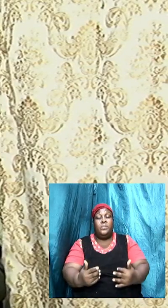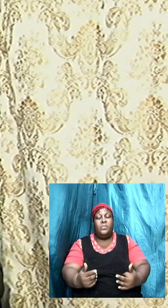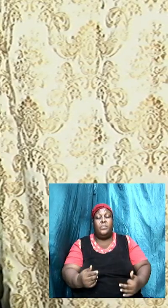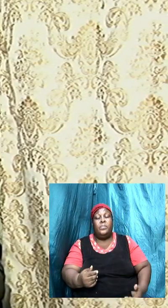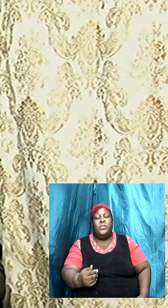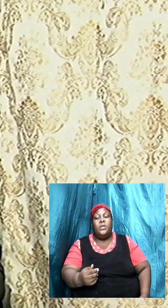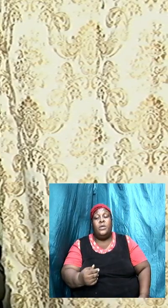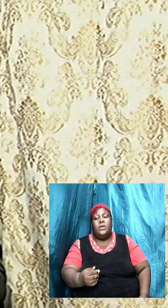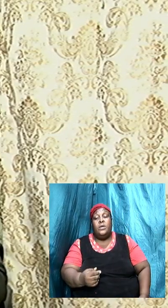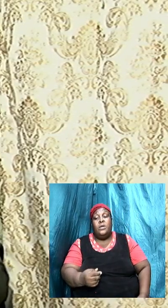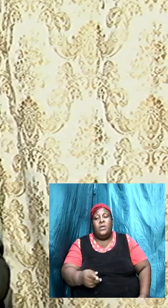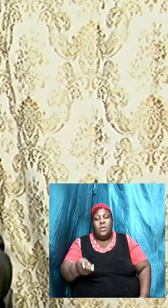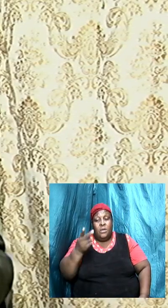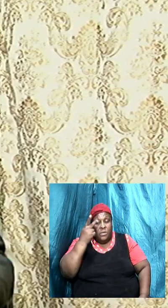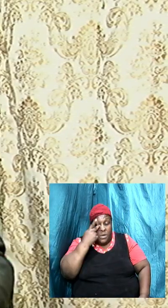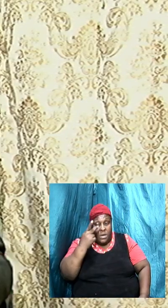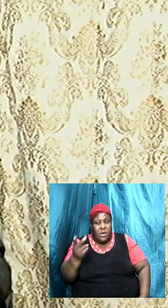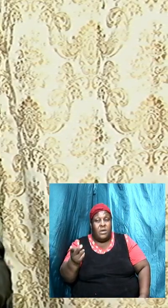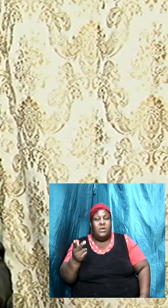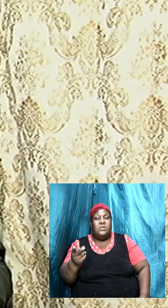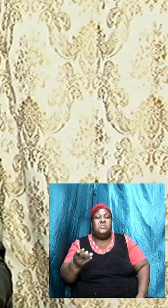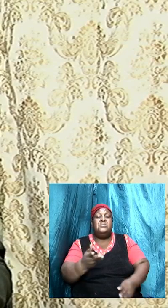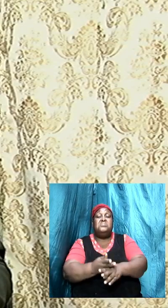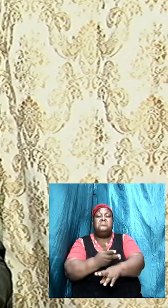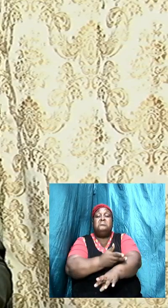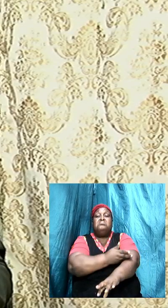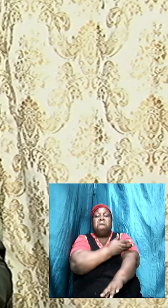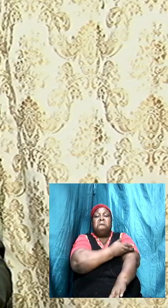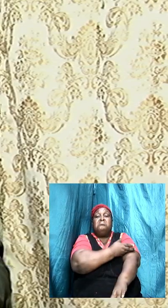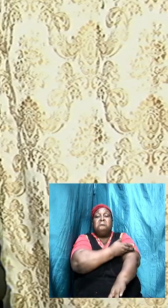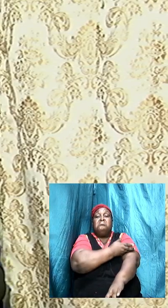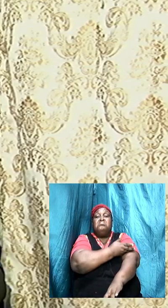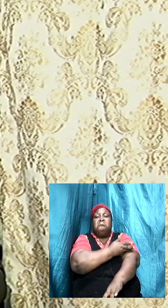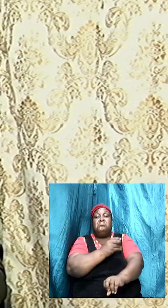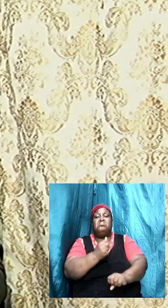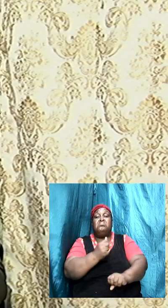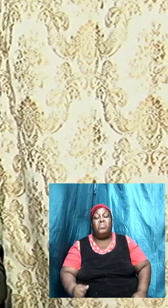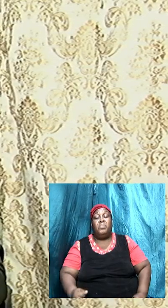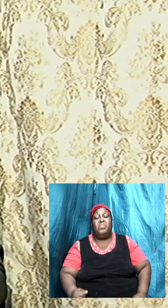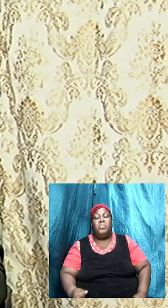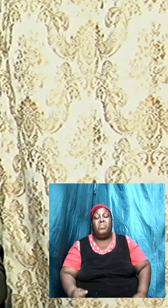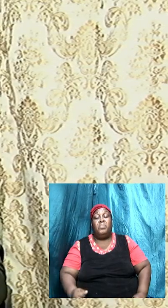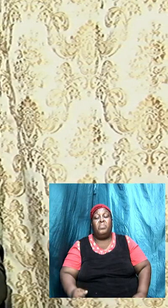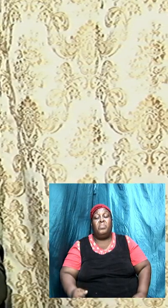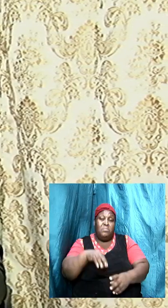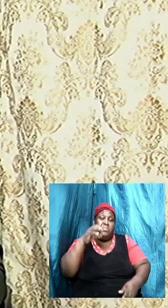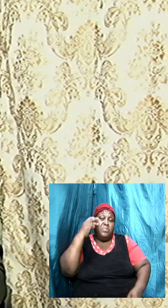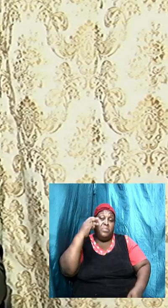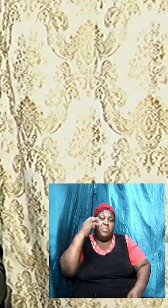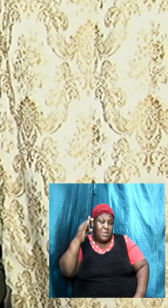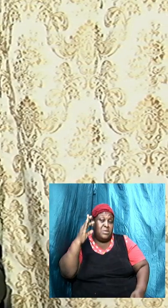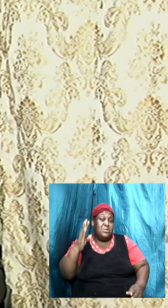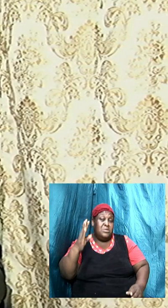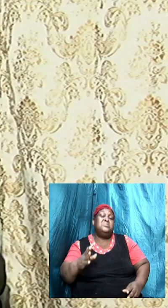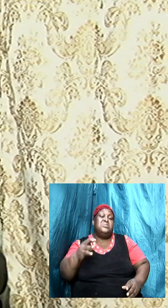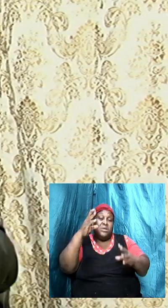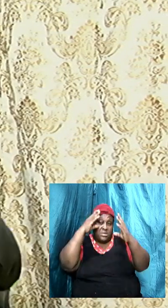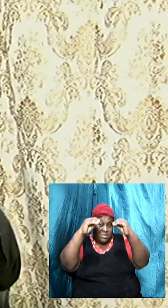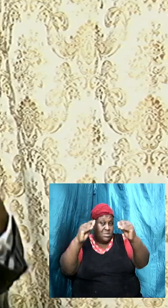So we have seen a rise, we have seen an increase in preachers and teachers